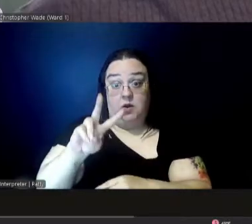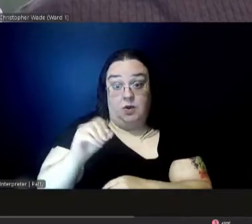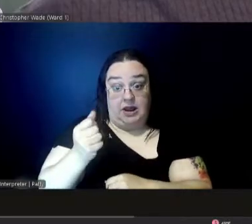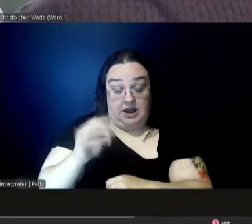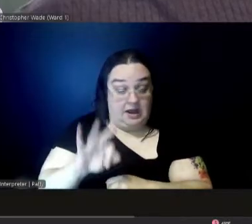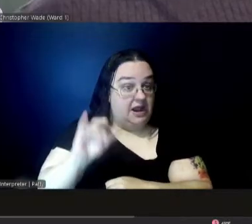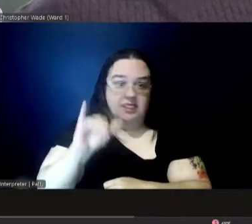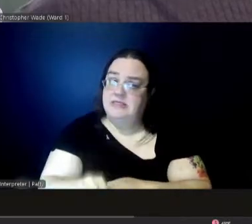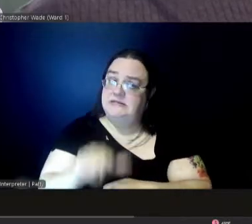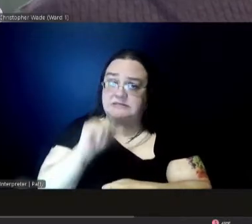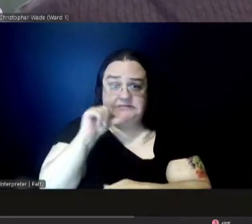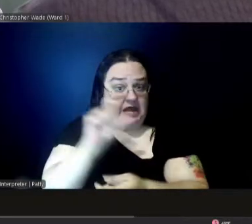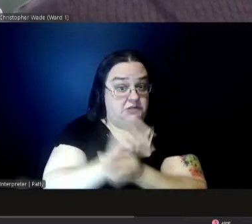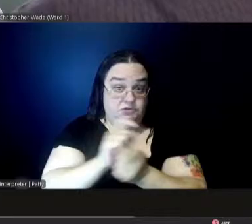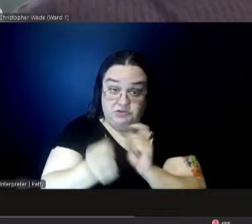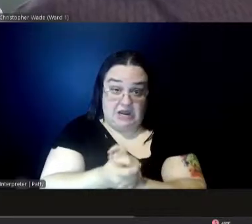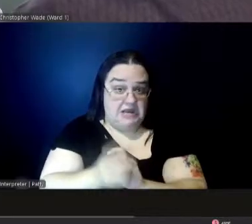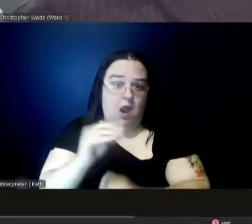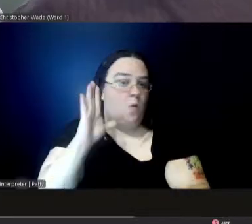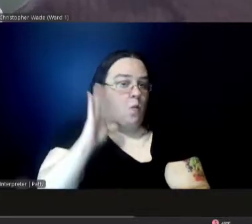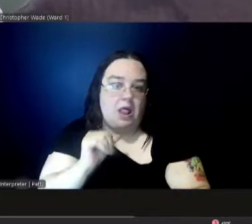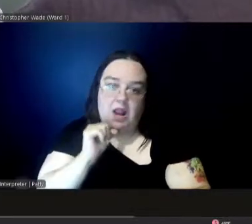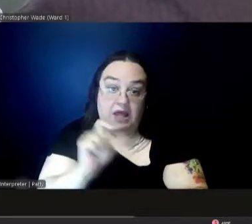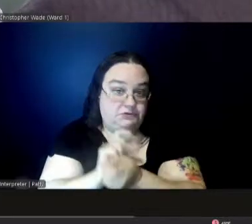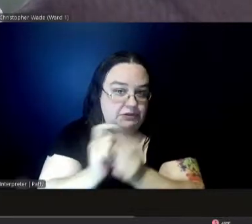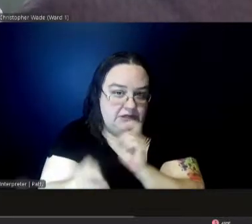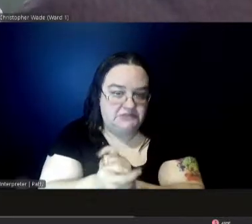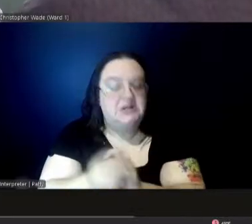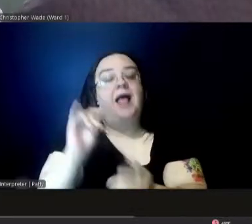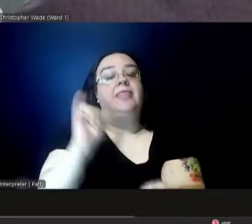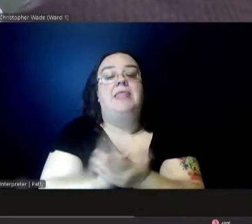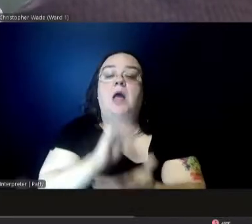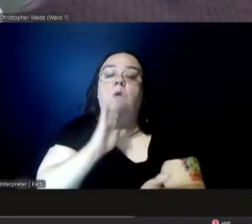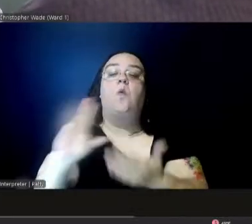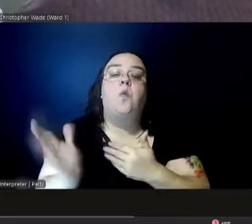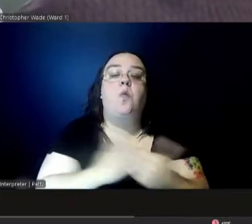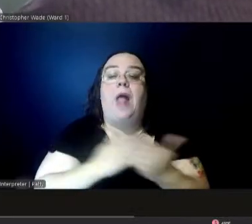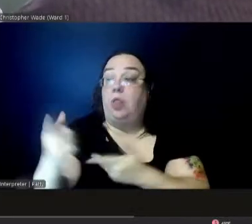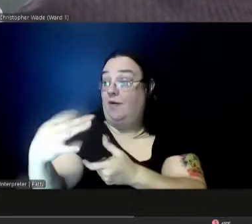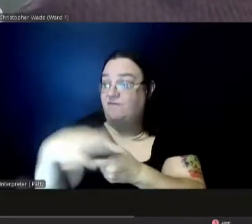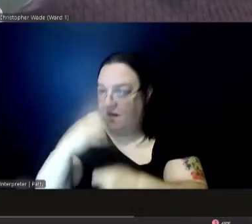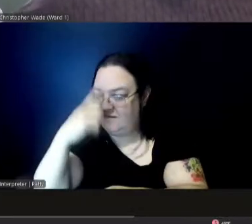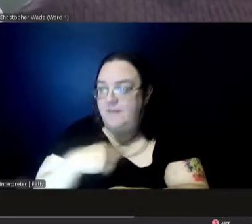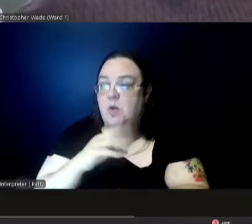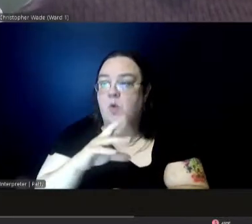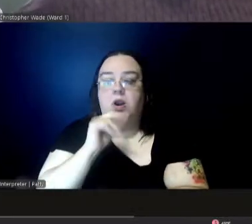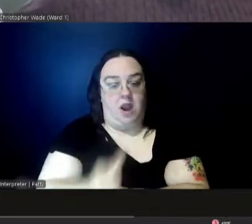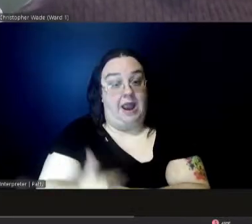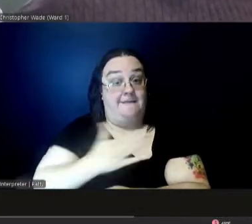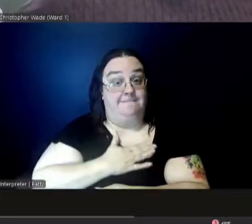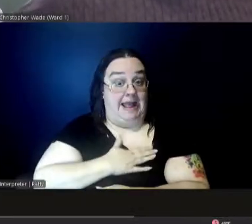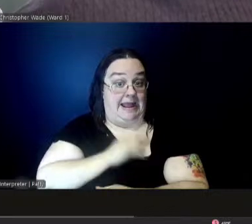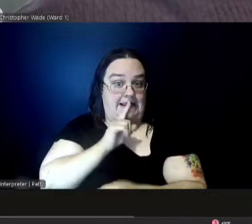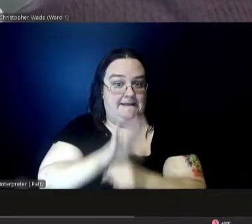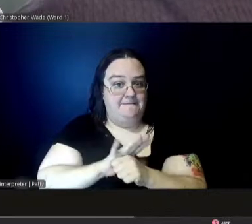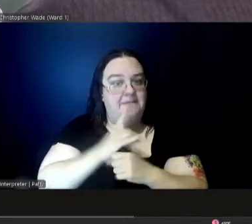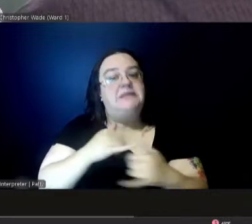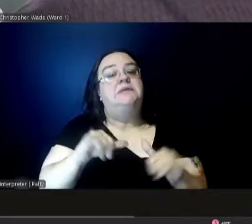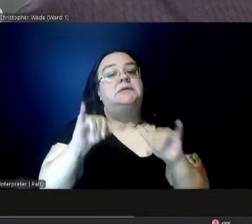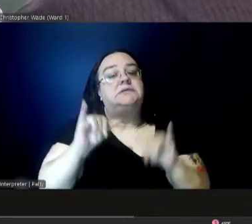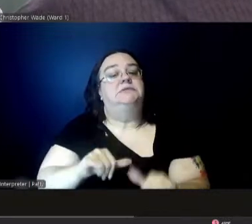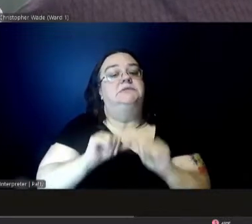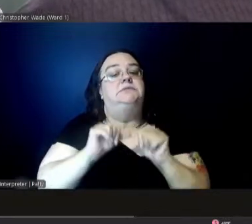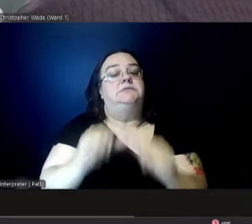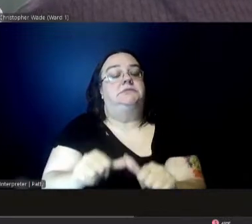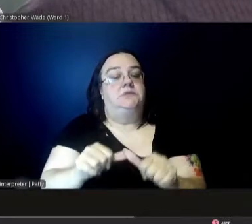hasn't changed, and it won't. And that's regardless of whether you voted for me. My commitment remains to continue to represent